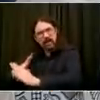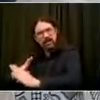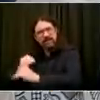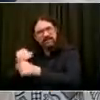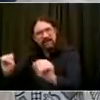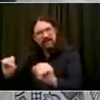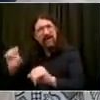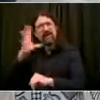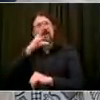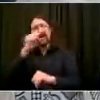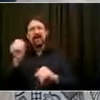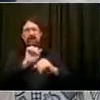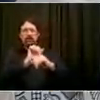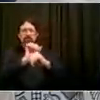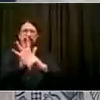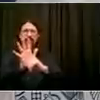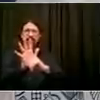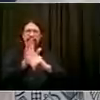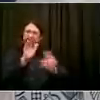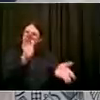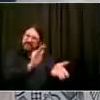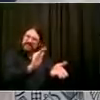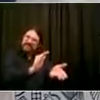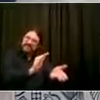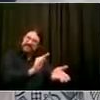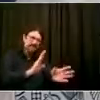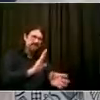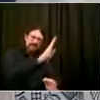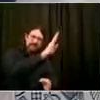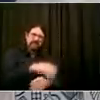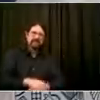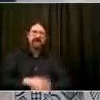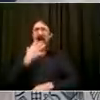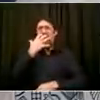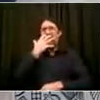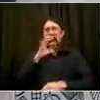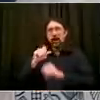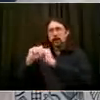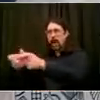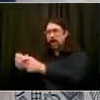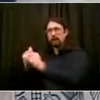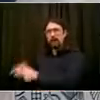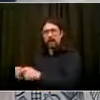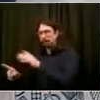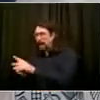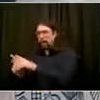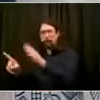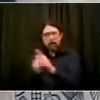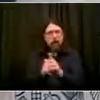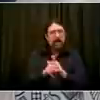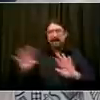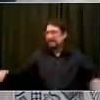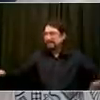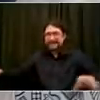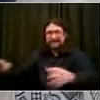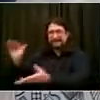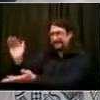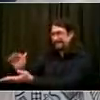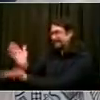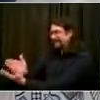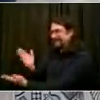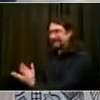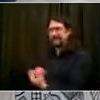hard to imagine the next phase until you get there. You do your damnedest to plan ahead, but you can't always do that. We have a